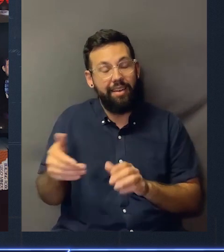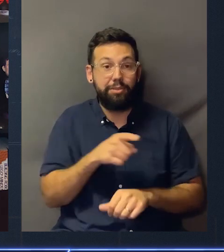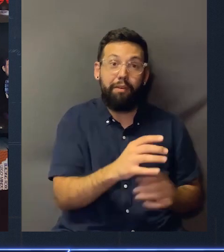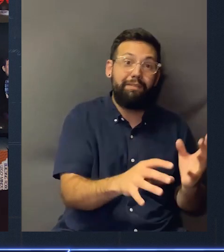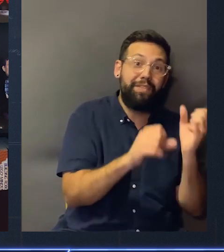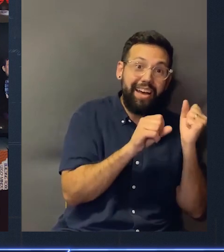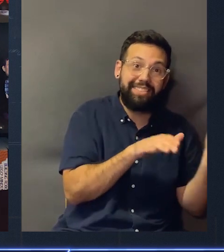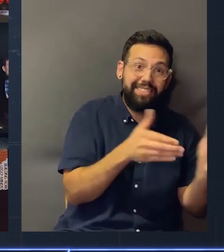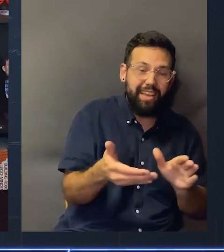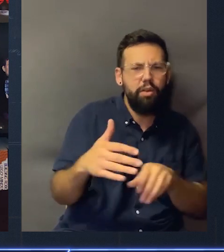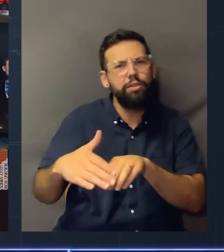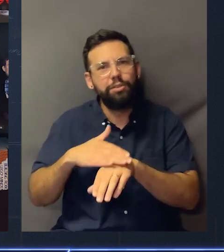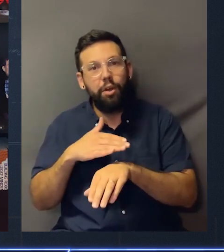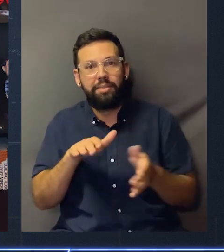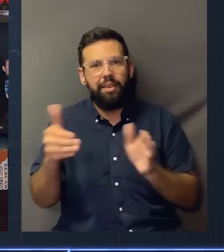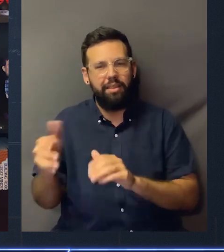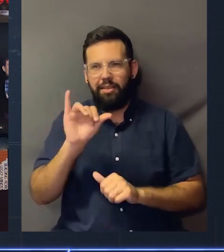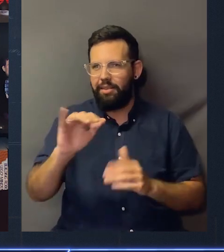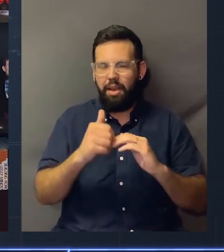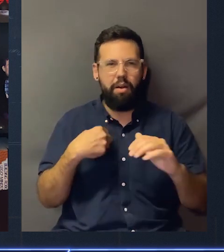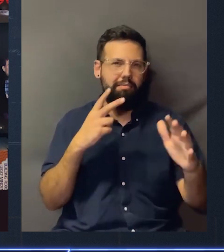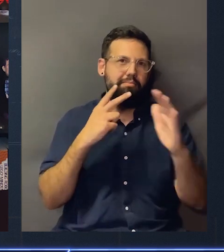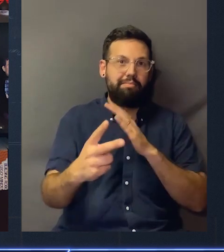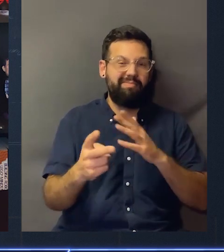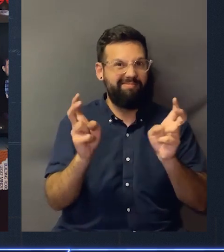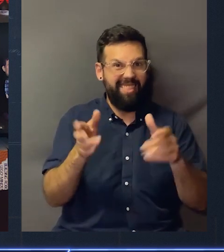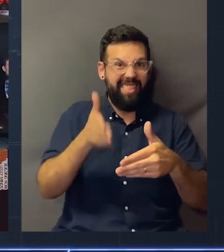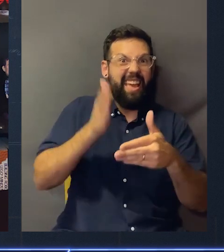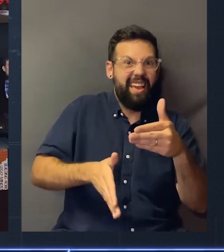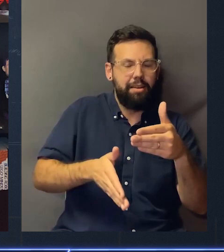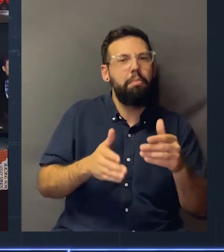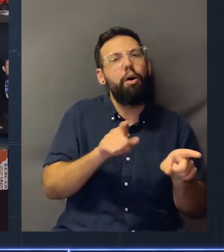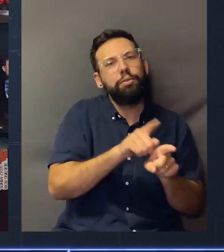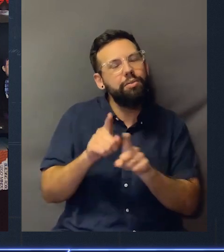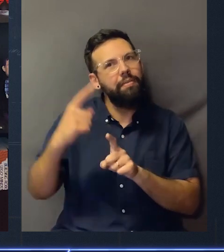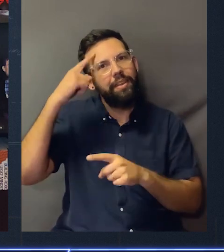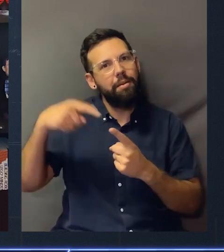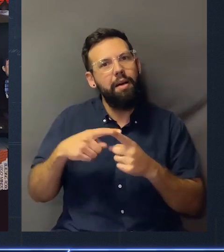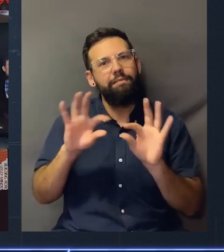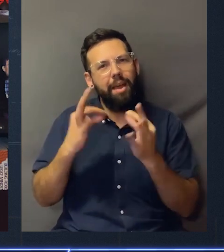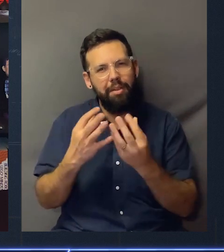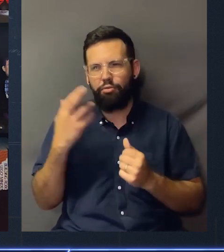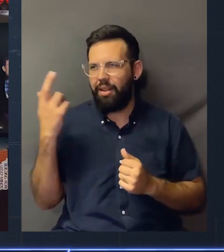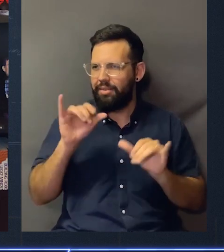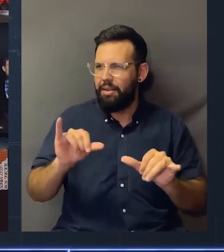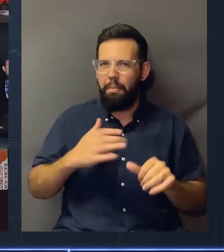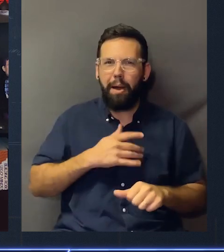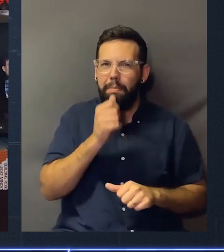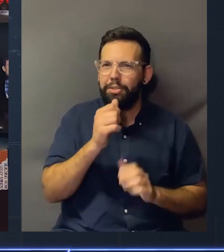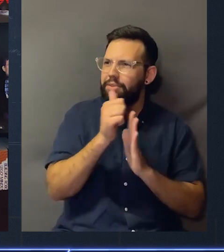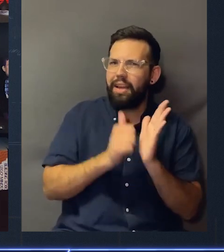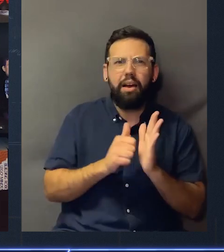that's kind of the end. I think about my family, but then I also think like, okay, I didn't share my accounts and passwords with anybody,